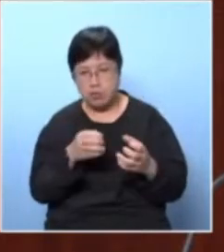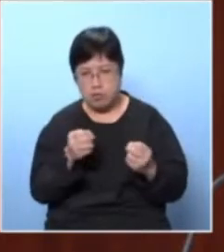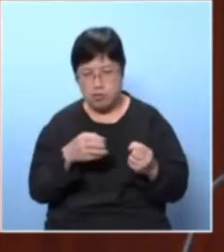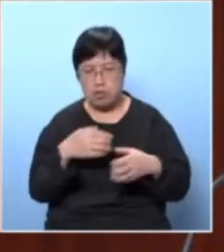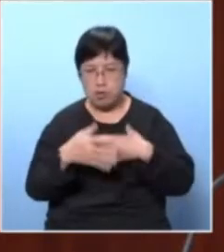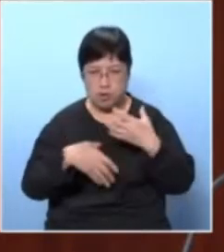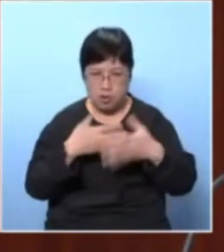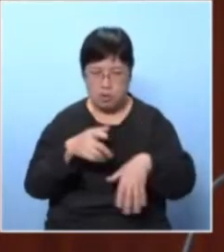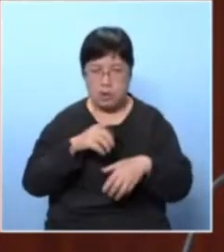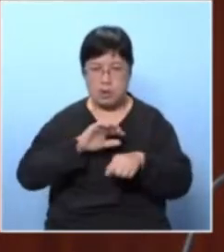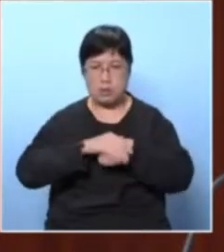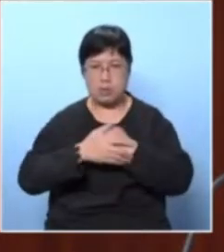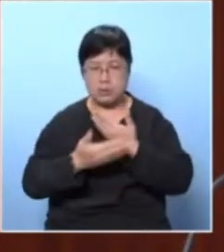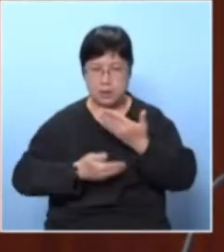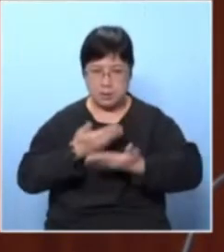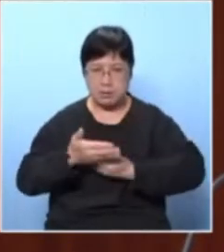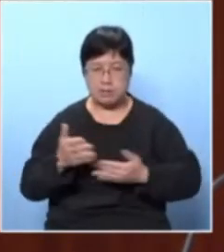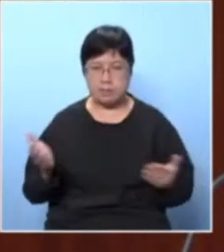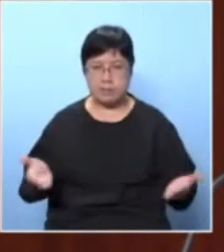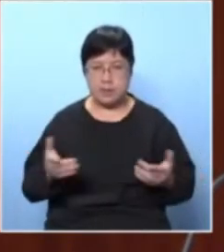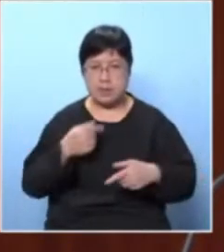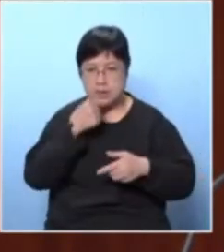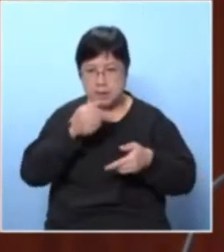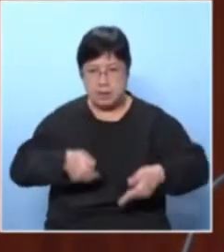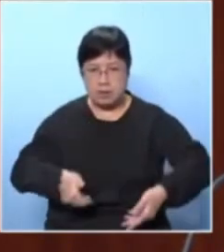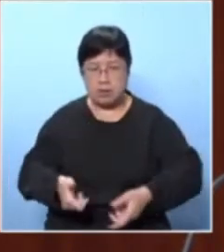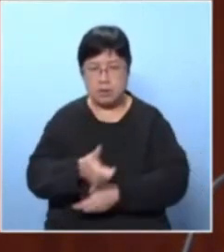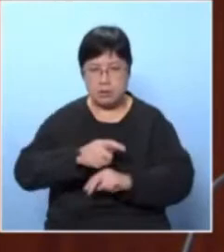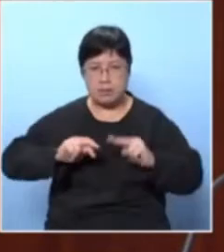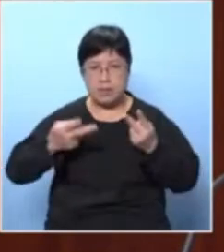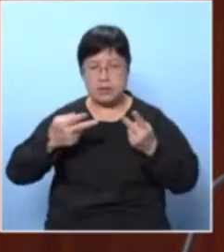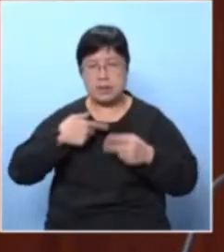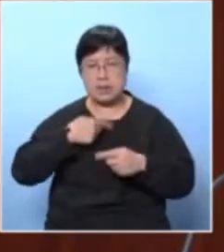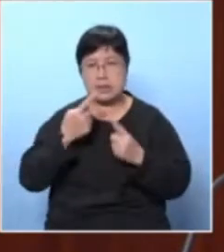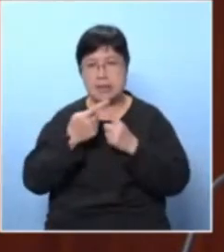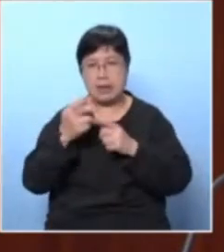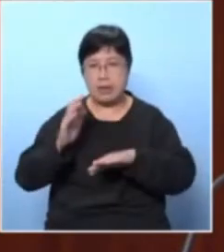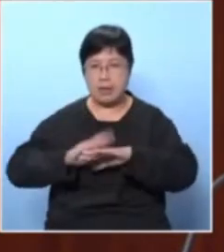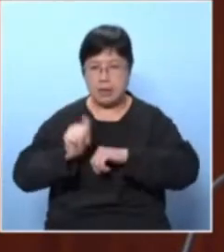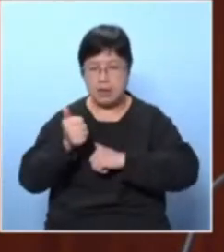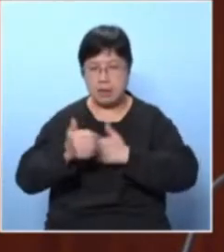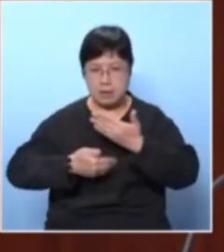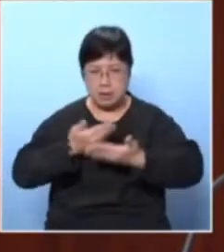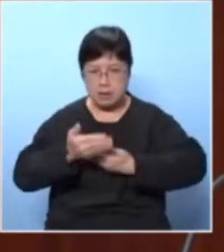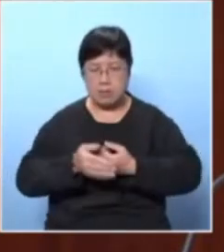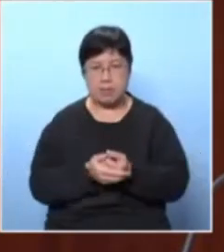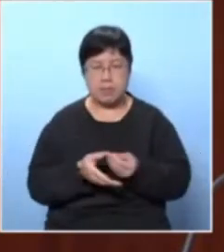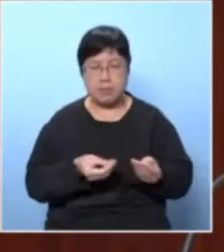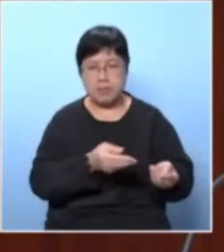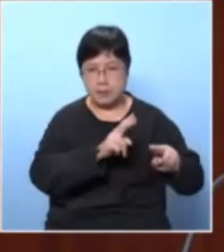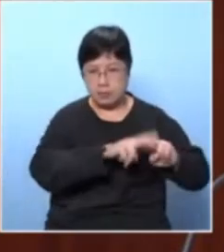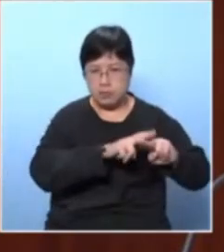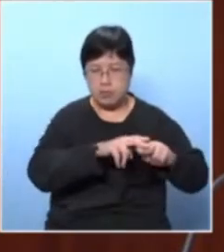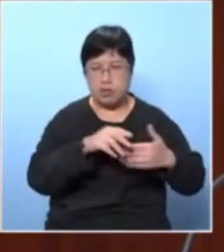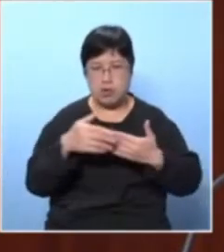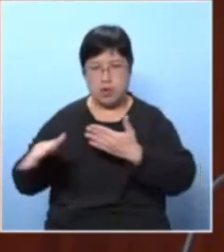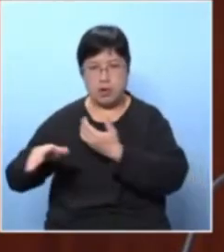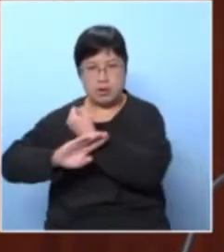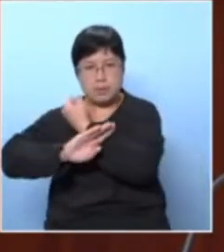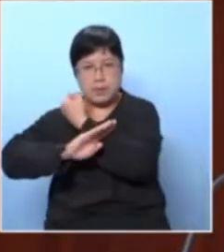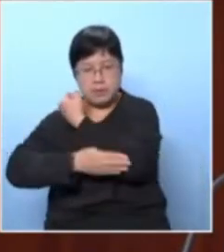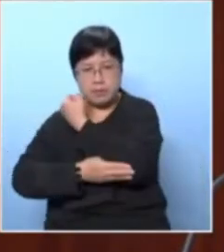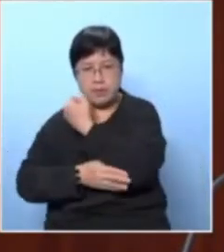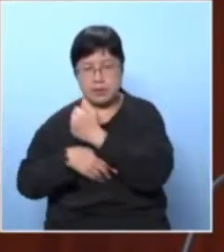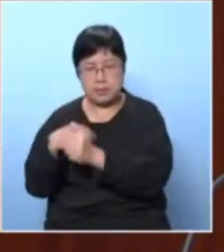international exchange programs, etc., to promote exchanges among talents in regions along the Belt and Road. It will also provide training